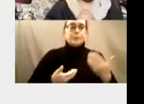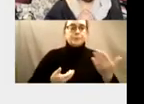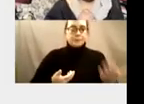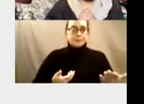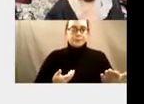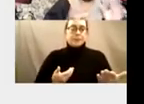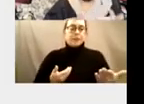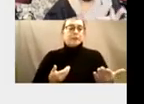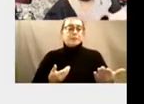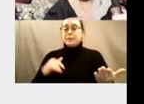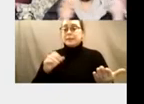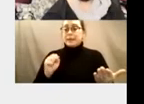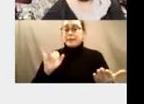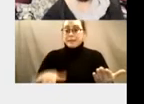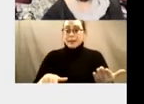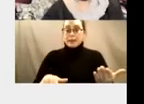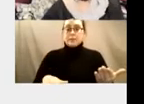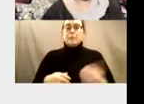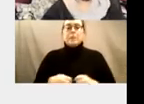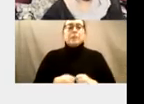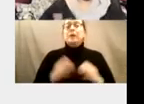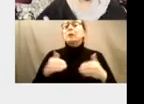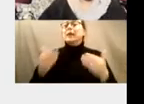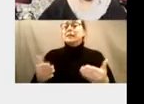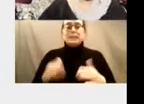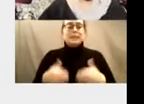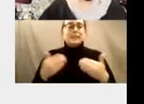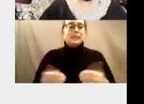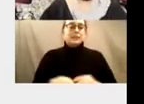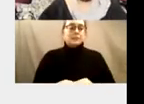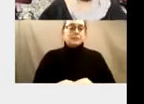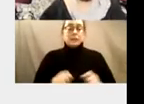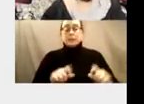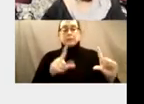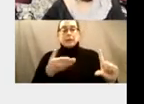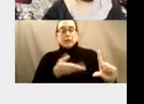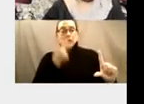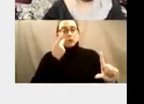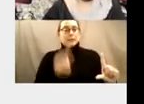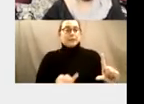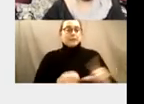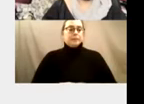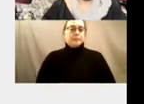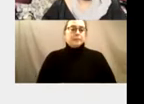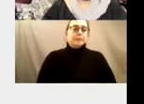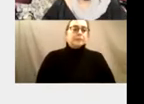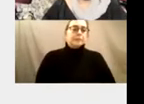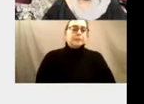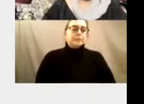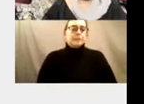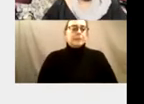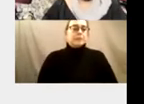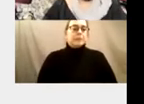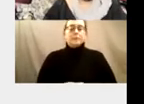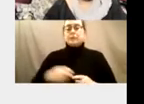And then, so I'll just read this part and then you can go to the next one. I just put it up there in case you wanted to be able to see it easier. So